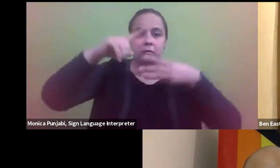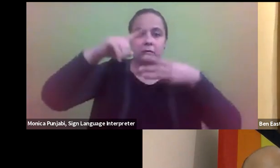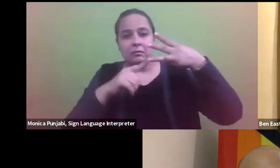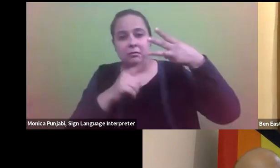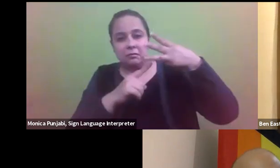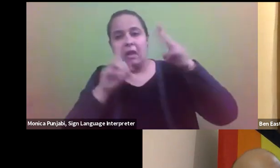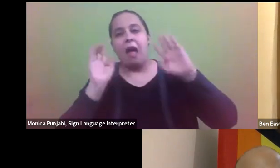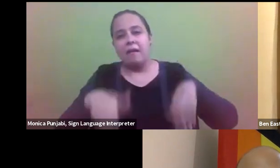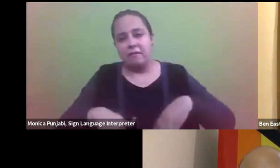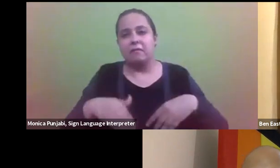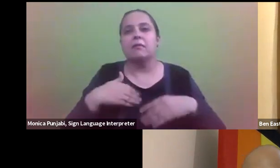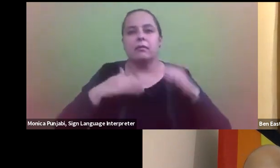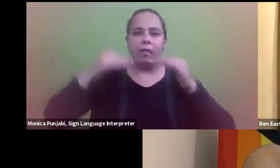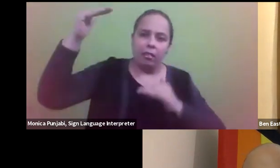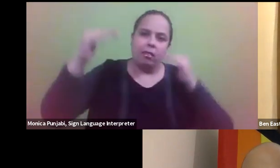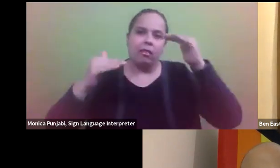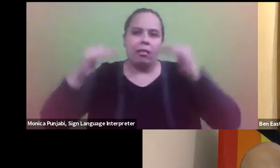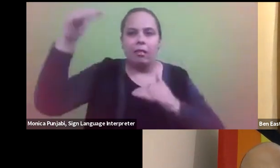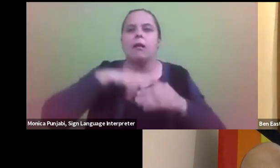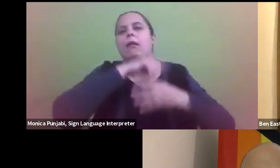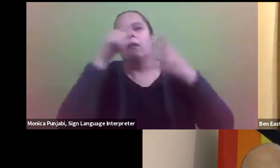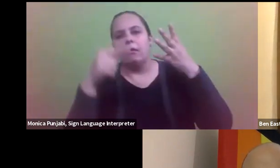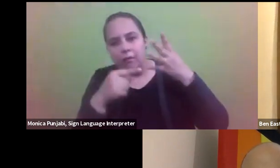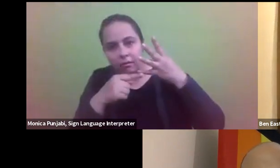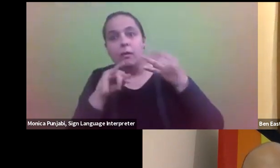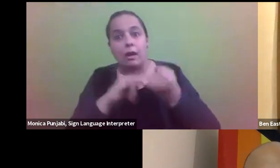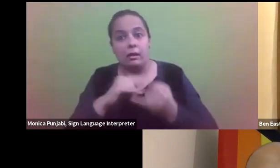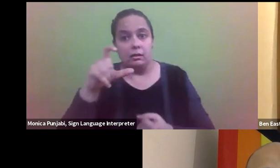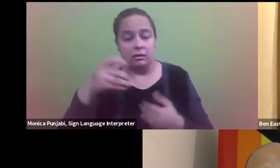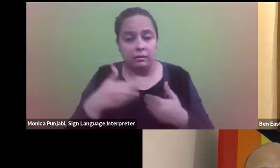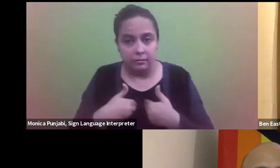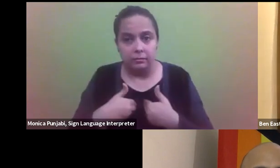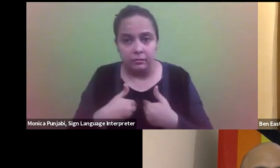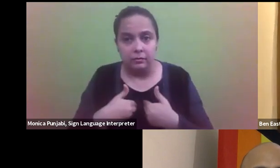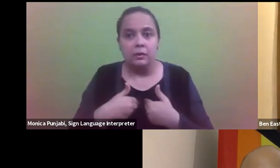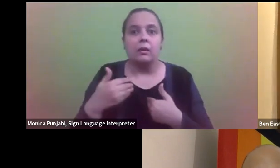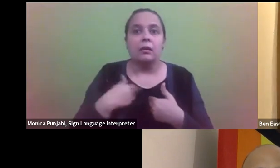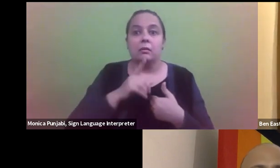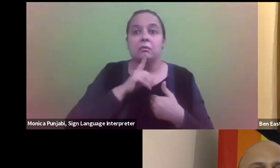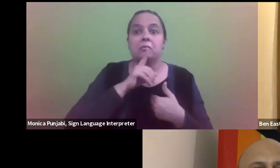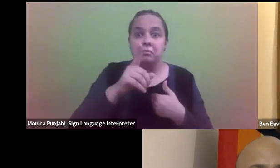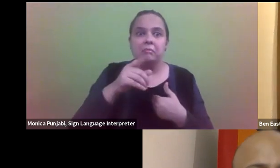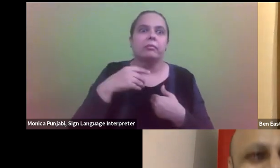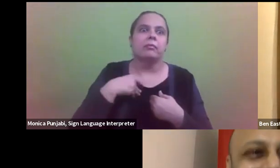are. And ideally, I should be working in a crematorium, but I'm not.